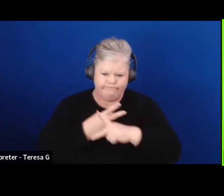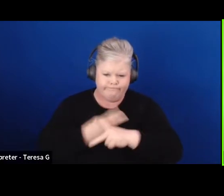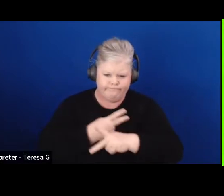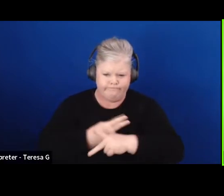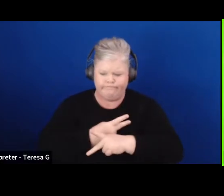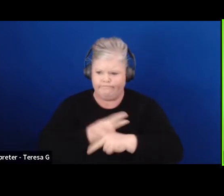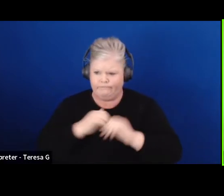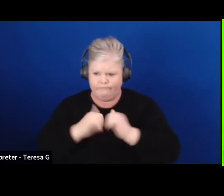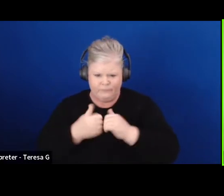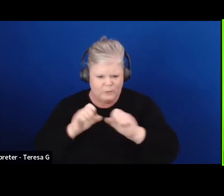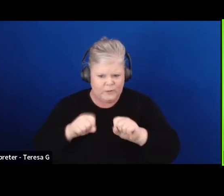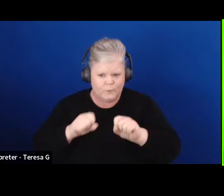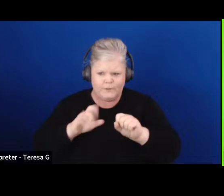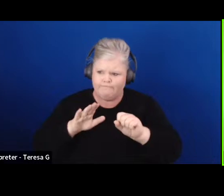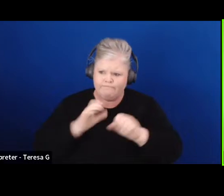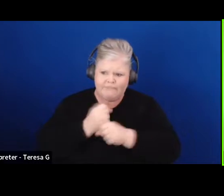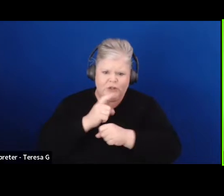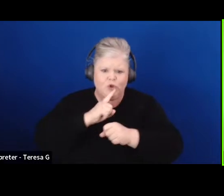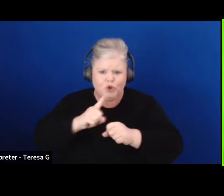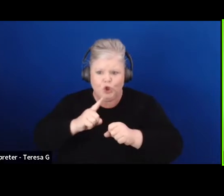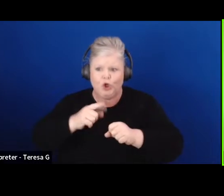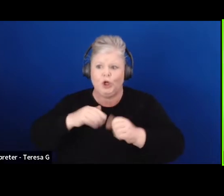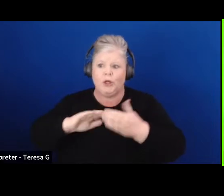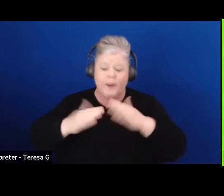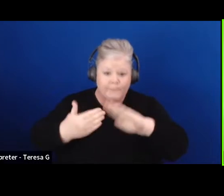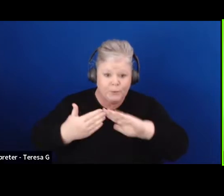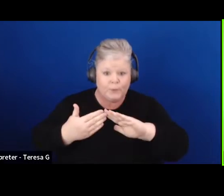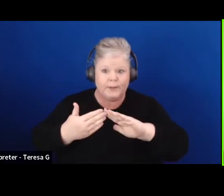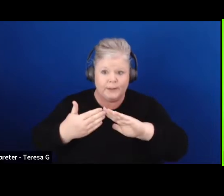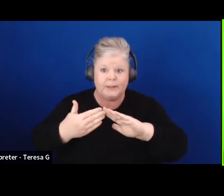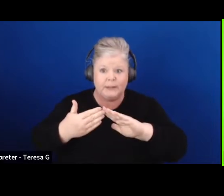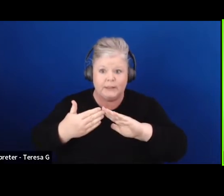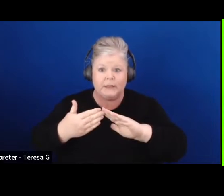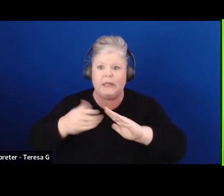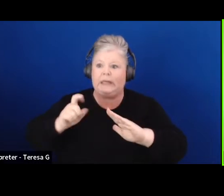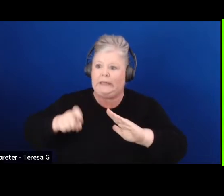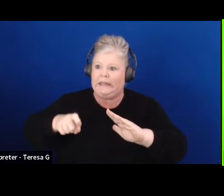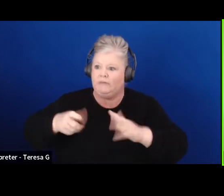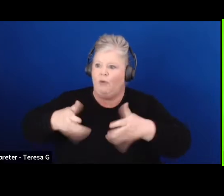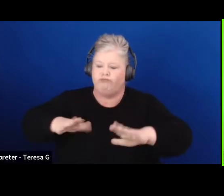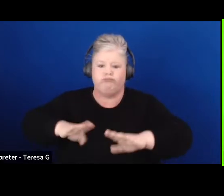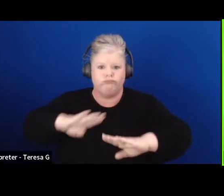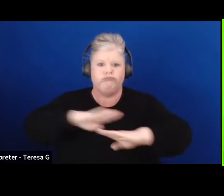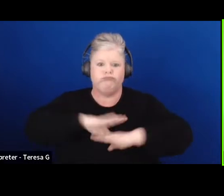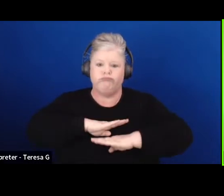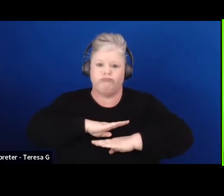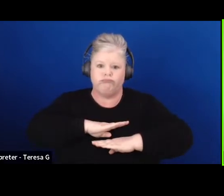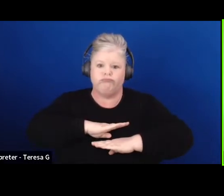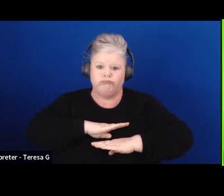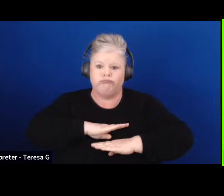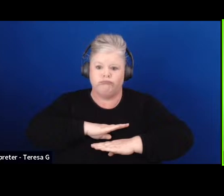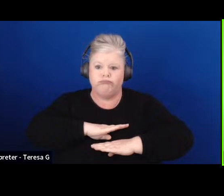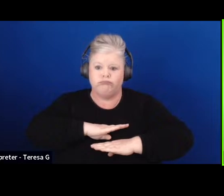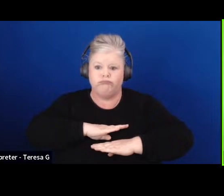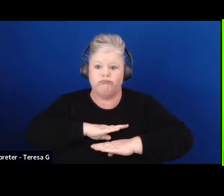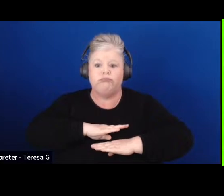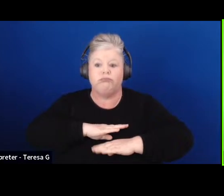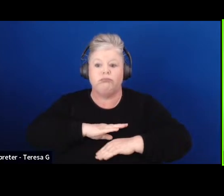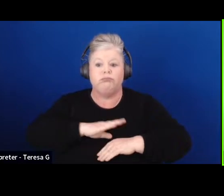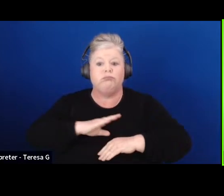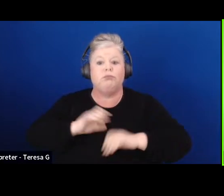to ensure that our community needs are being met, and we can continue